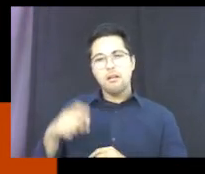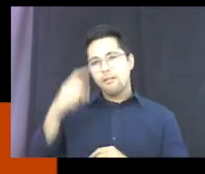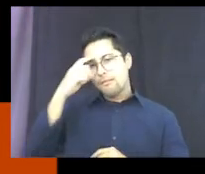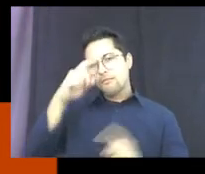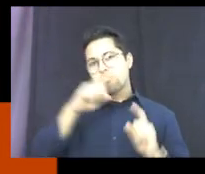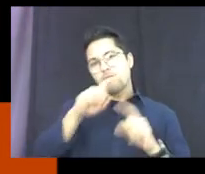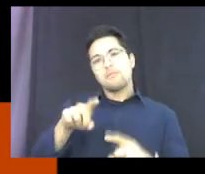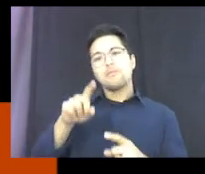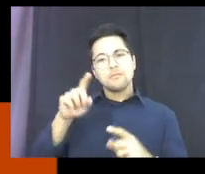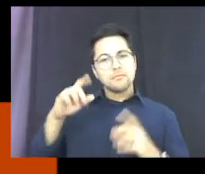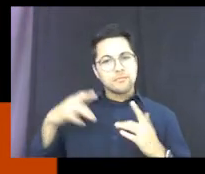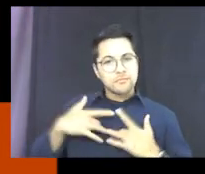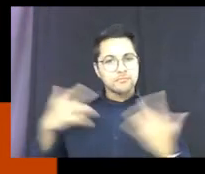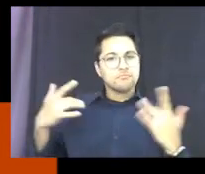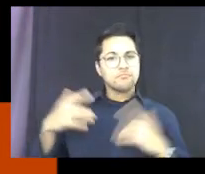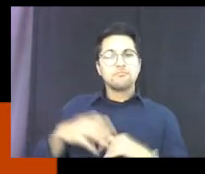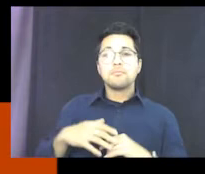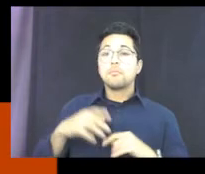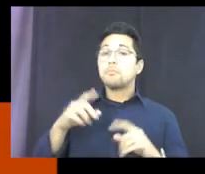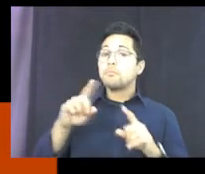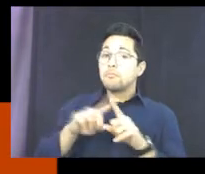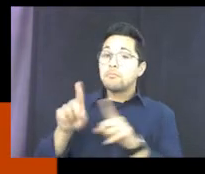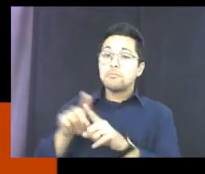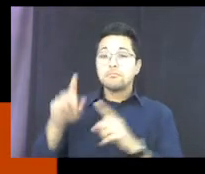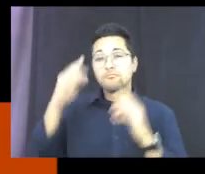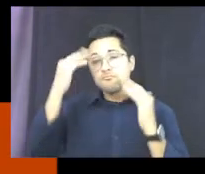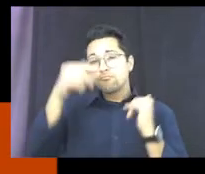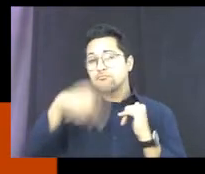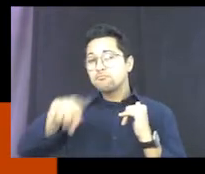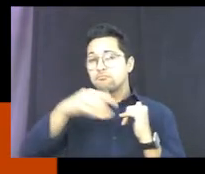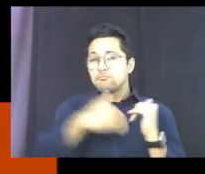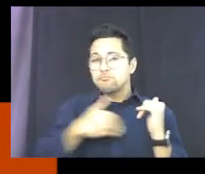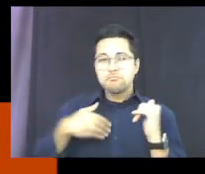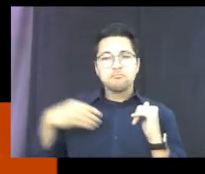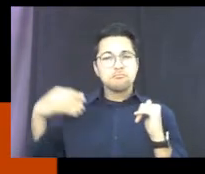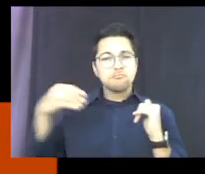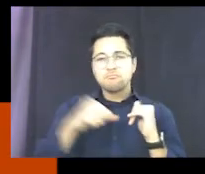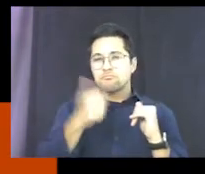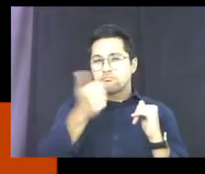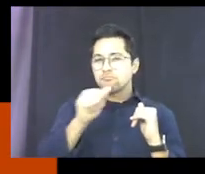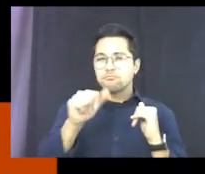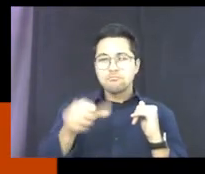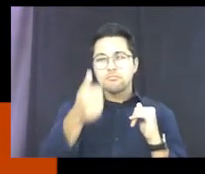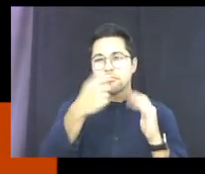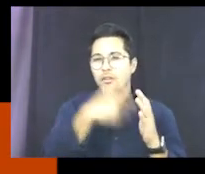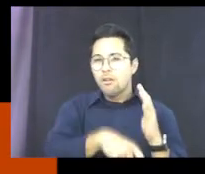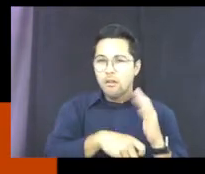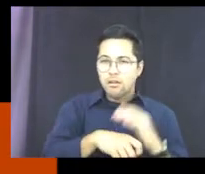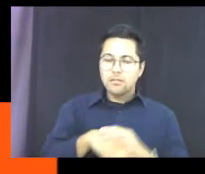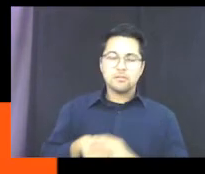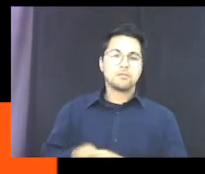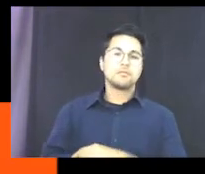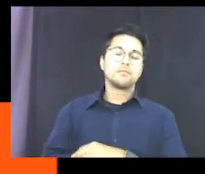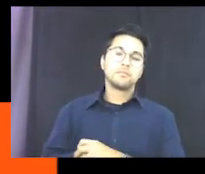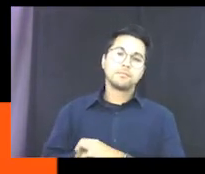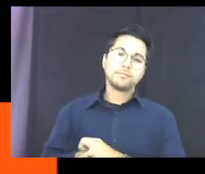attending an event while expecting their members to cover any additional costs of their participation.